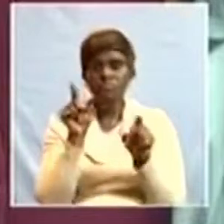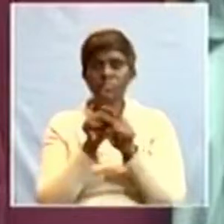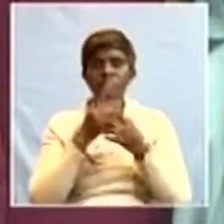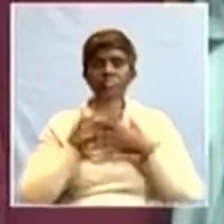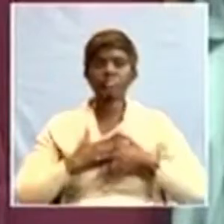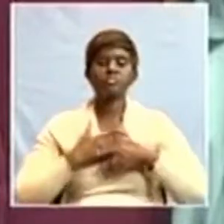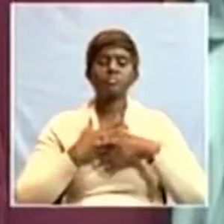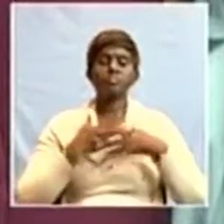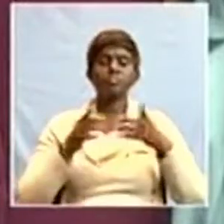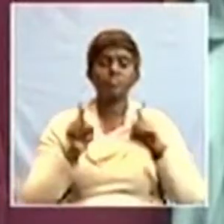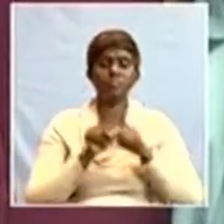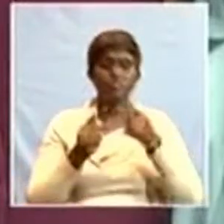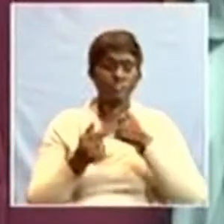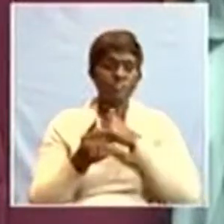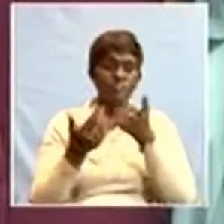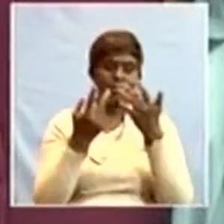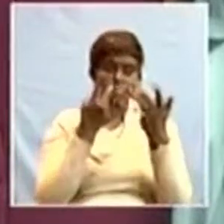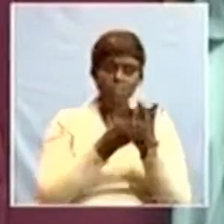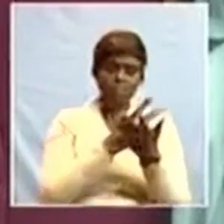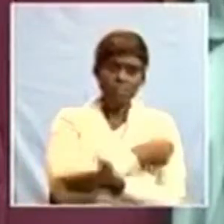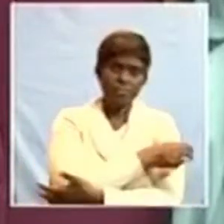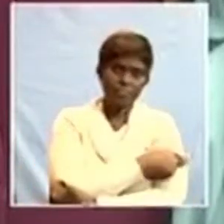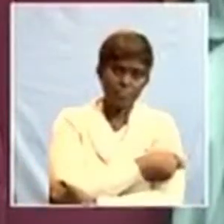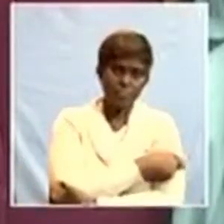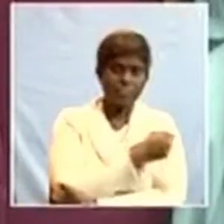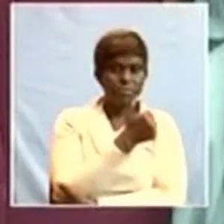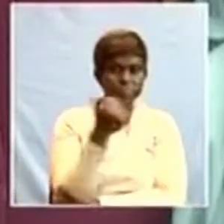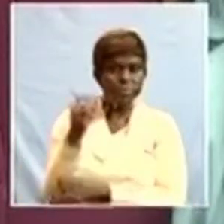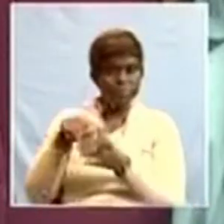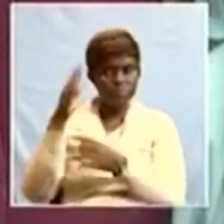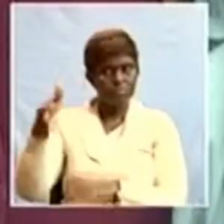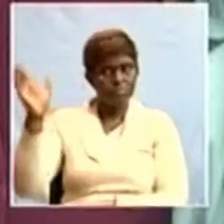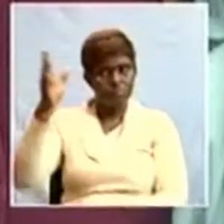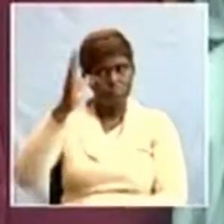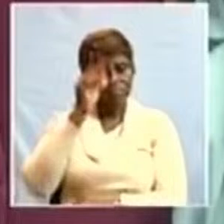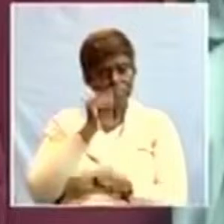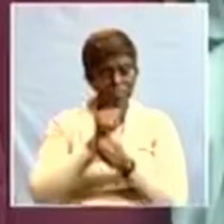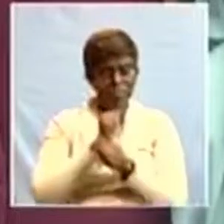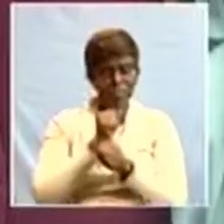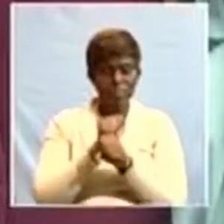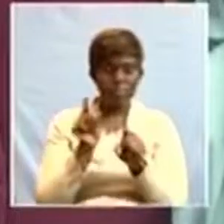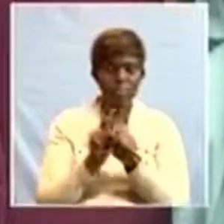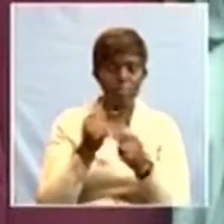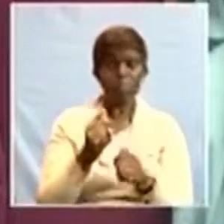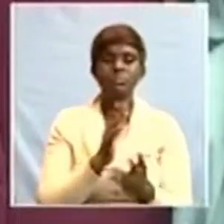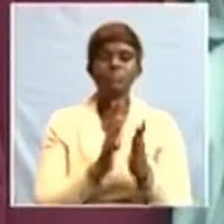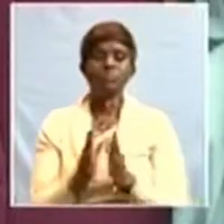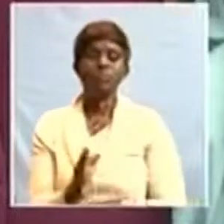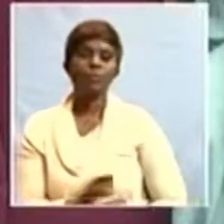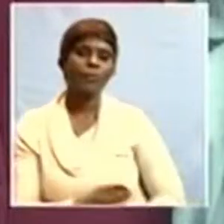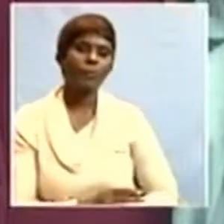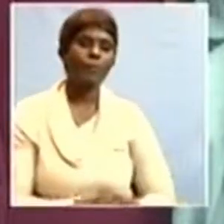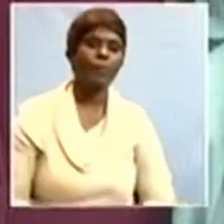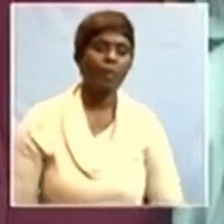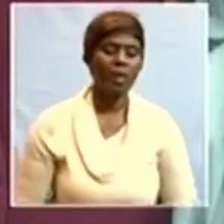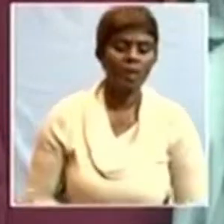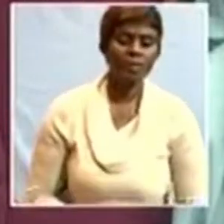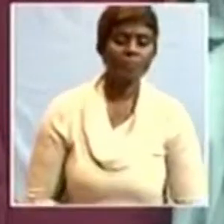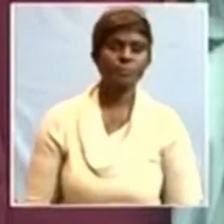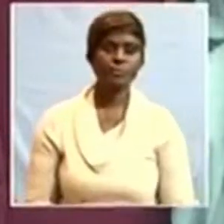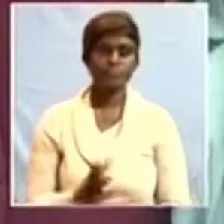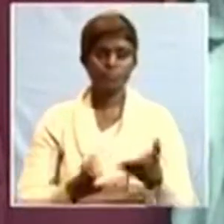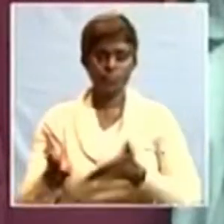leave, 1 was admitted in the hospital, 1 was out in the field. So the arrangements were made to collect the